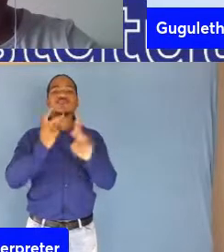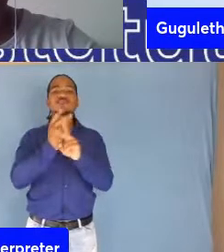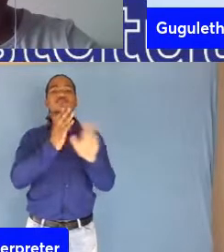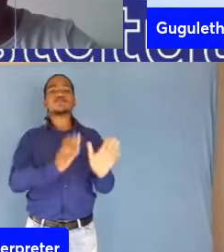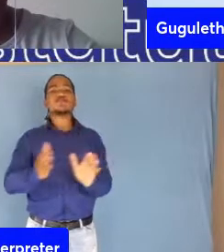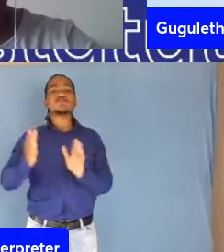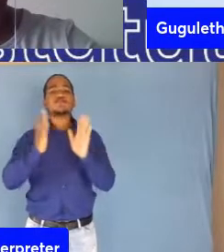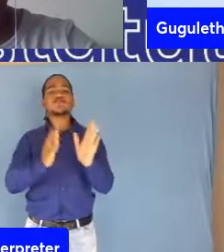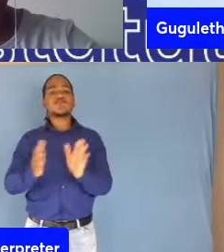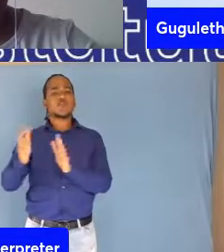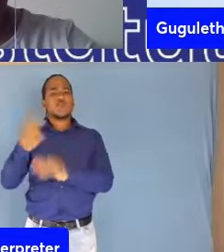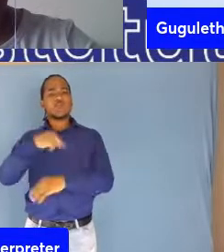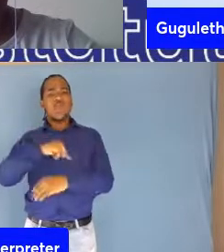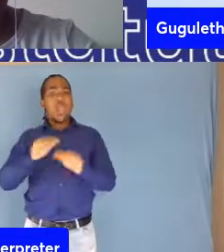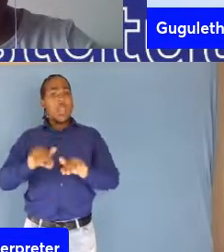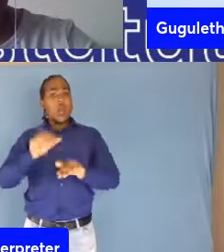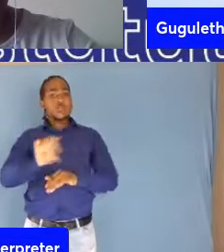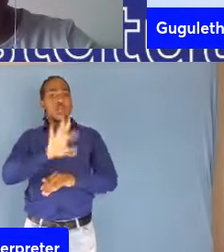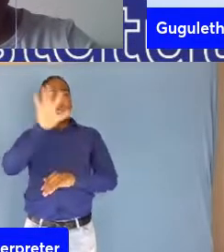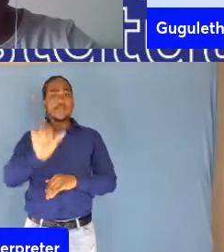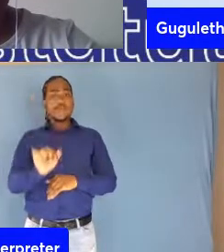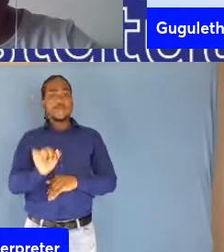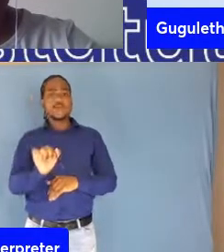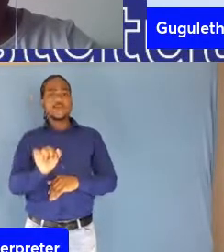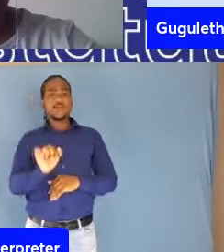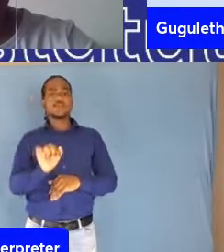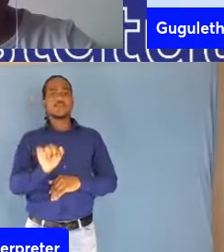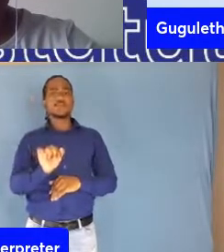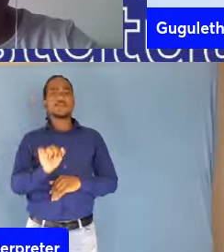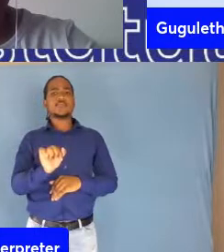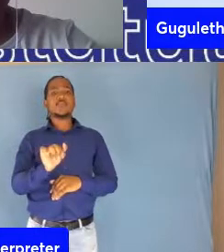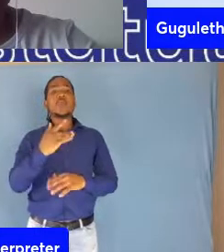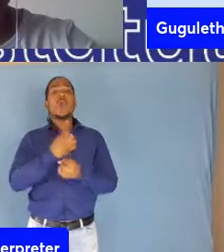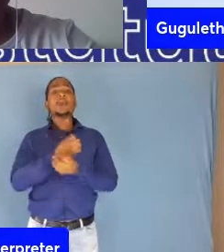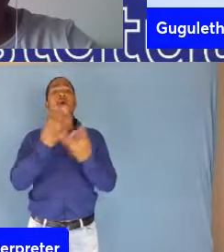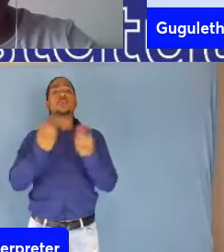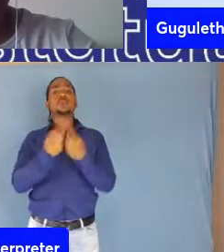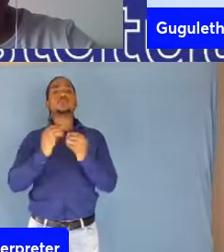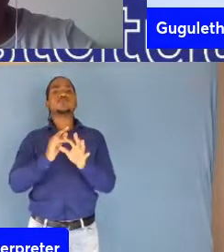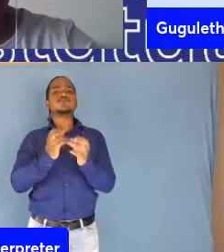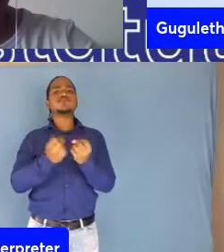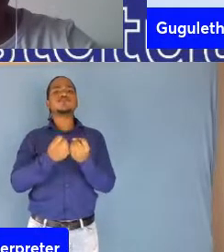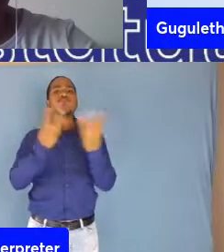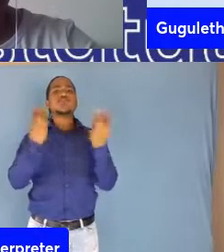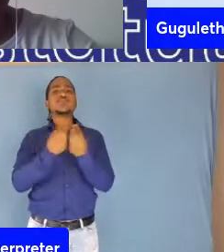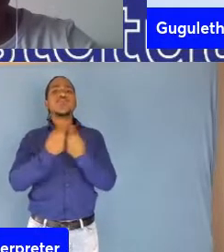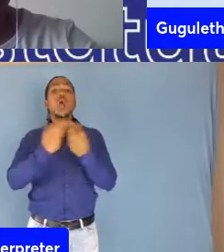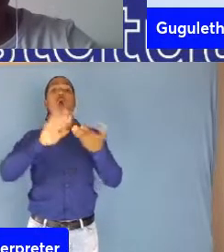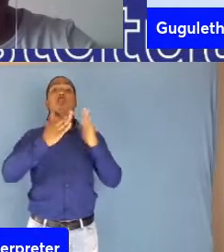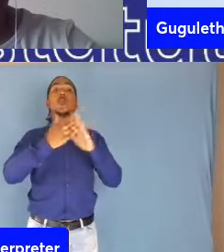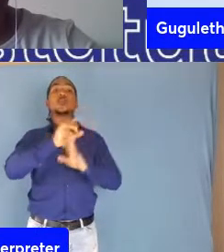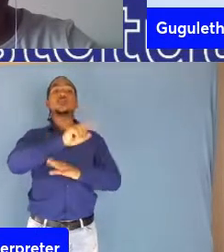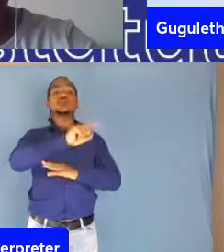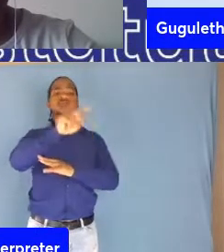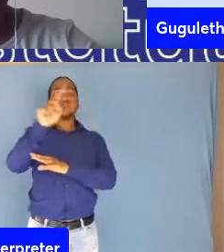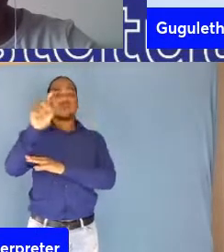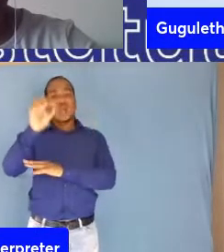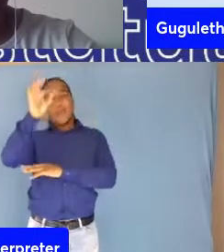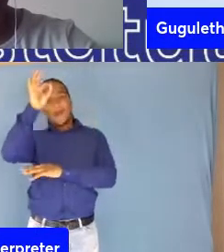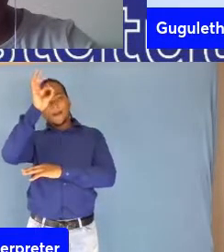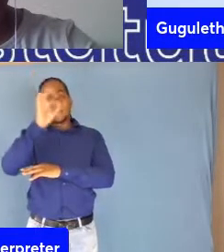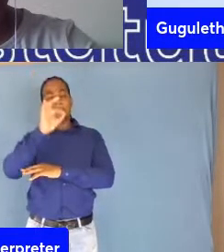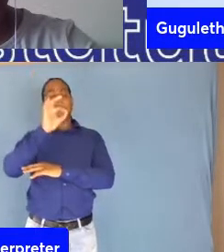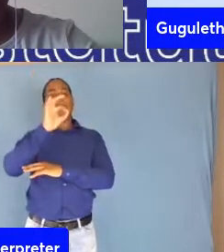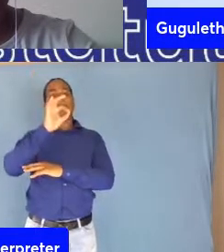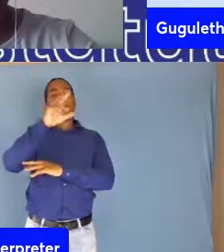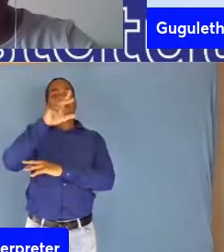right now in South Africa, there's been a mushrooming of community policing forum,